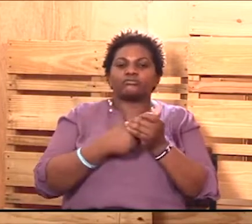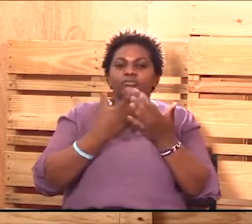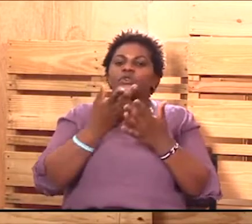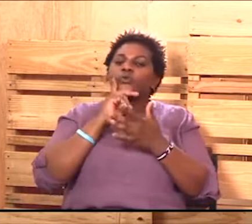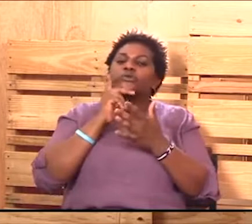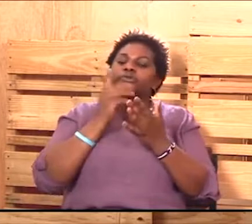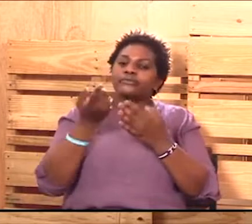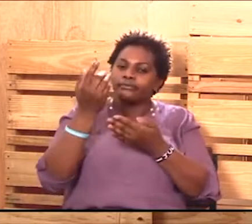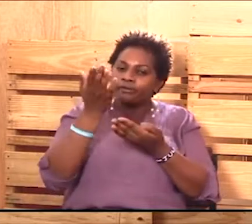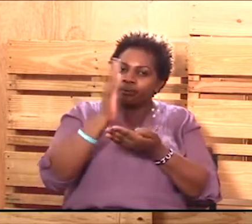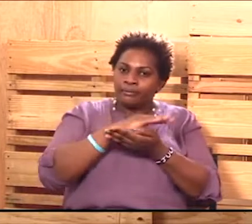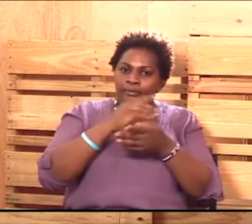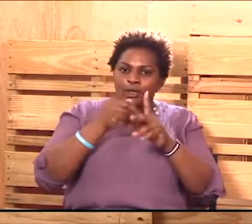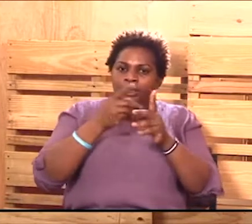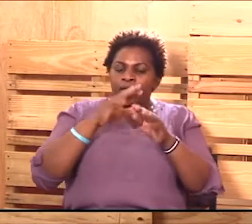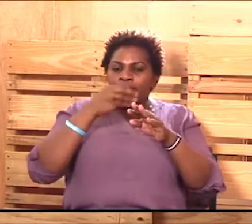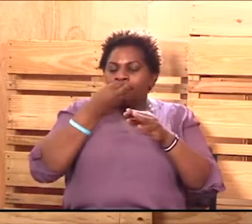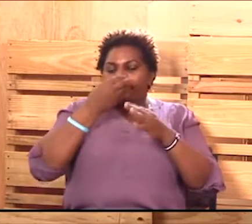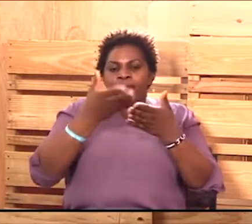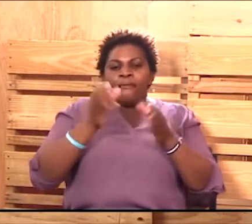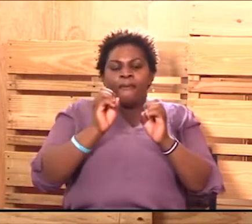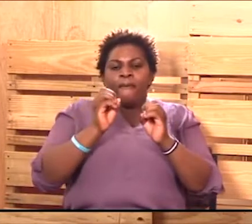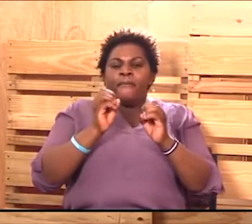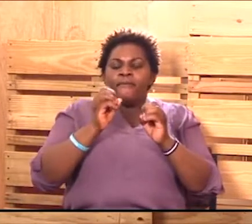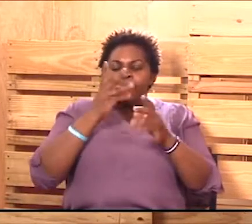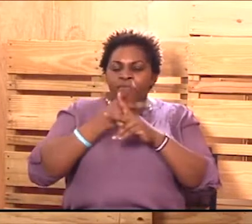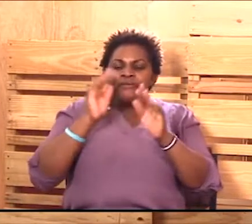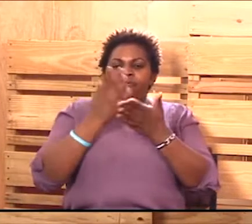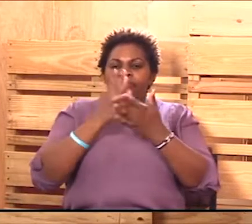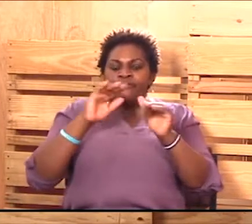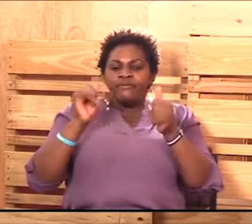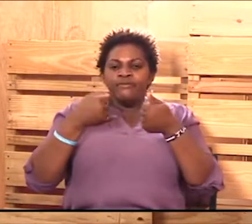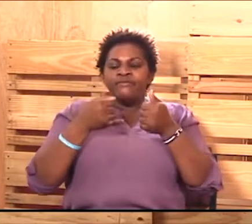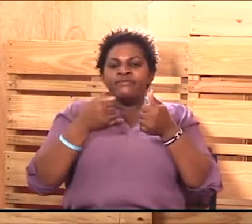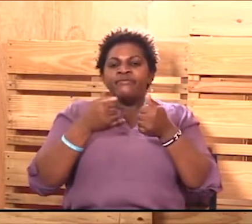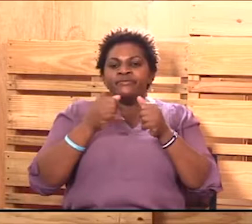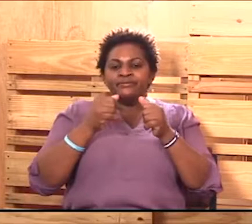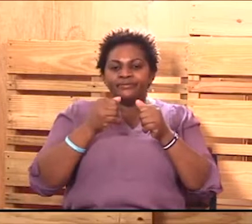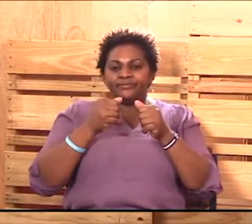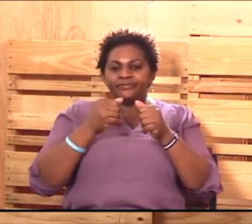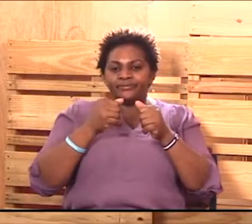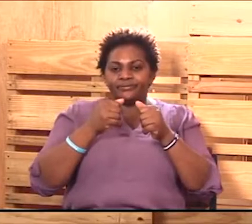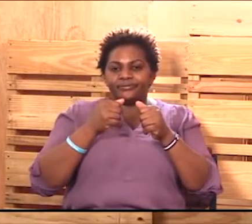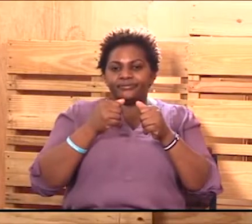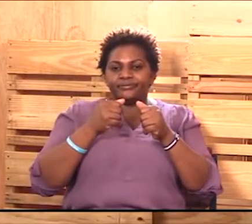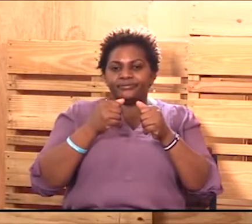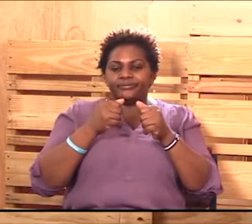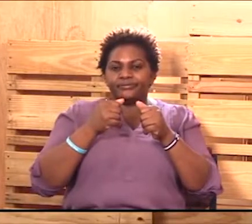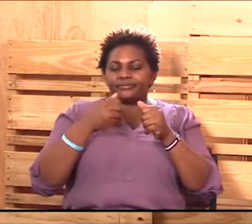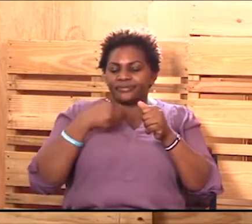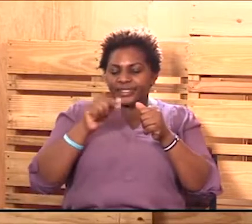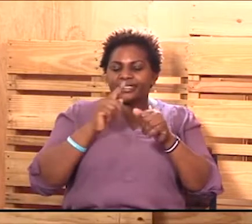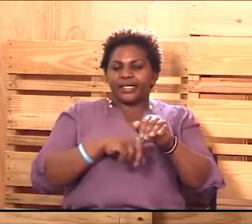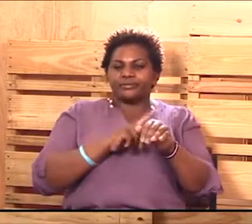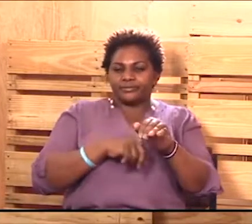tomorrow and find no, you know, meat. So let us keep for ourselves. And at this moment, you know, they have